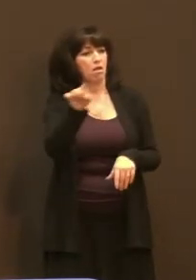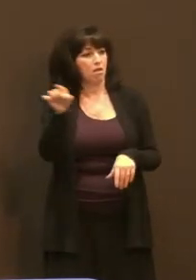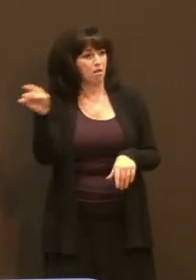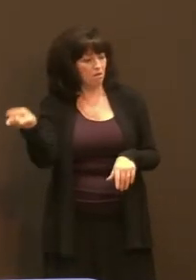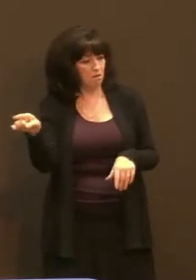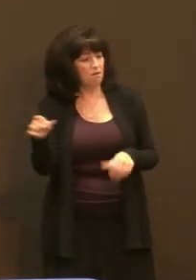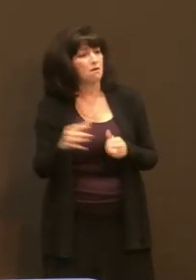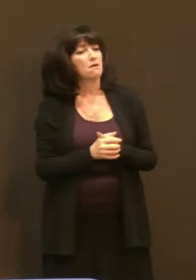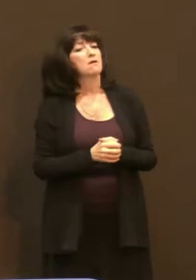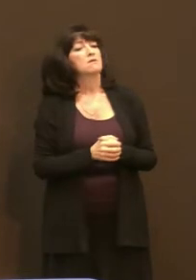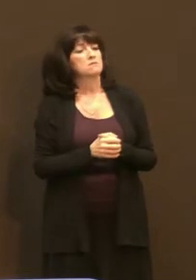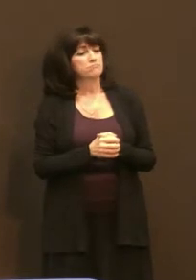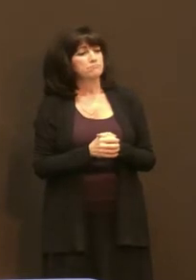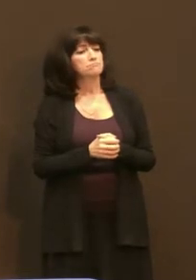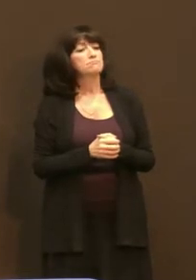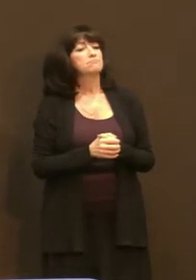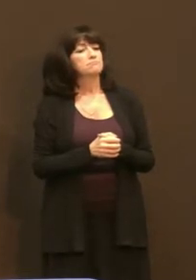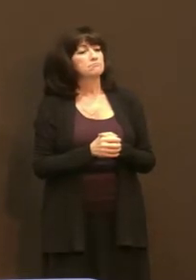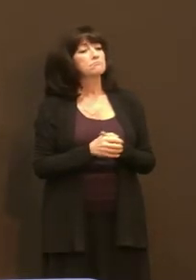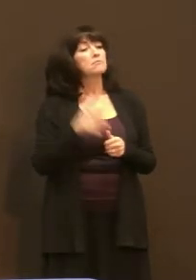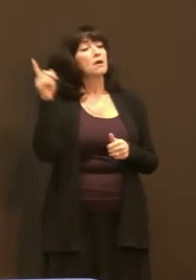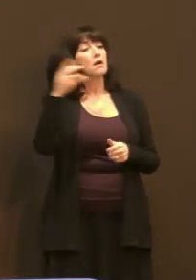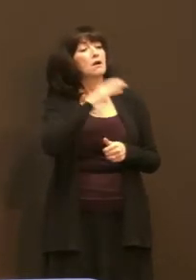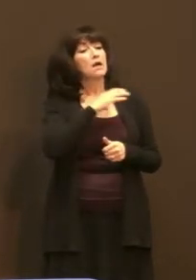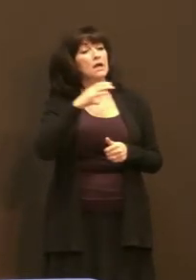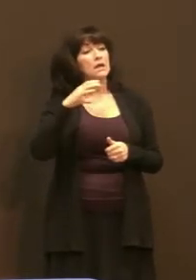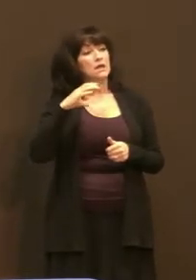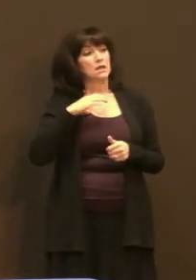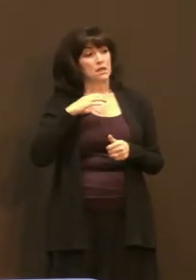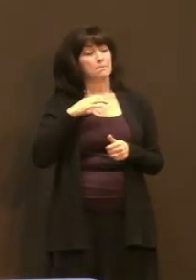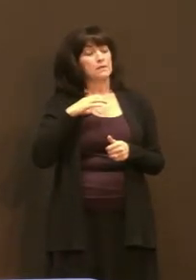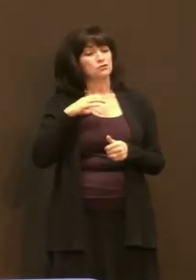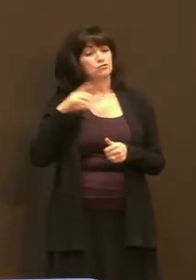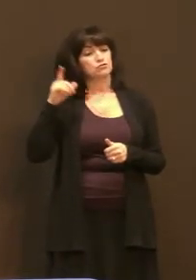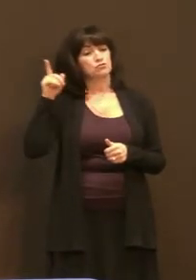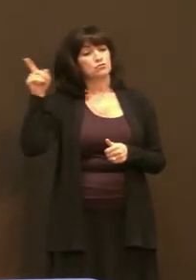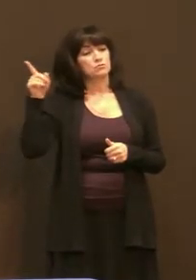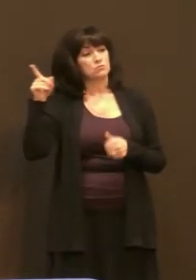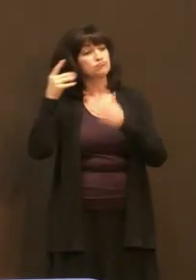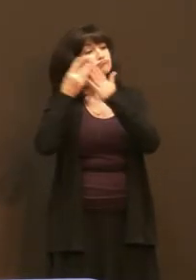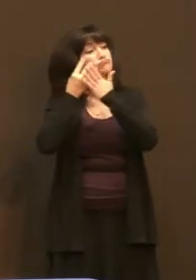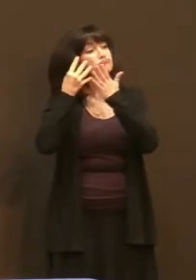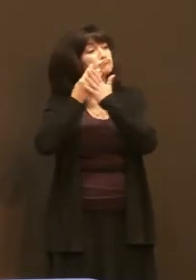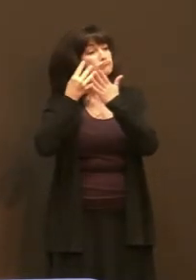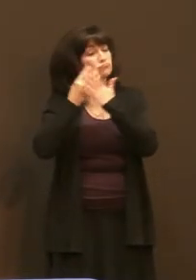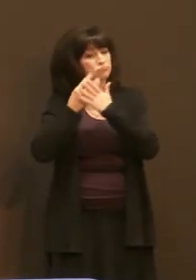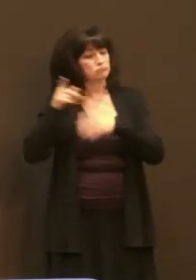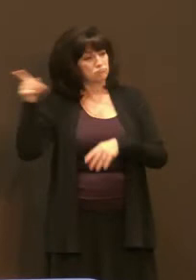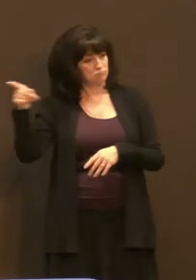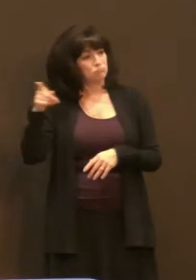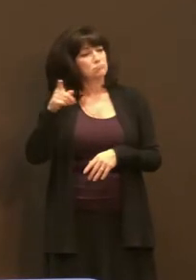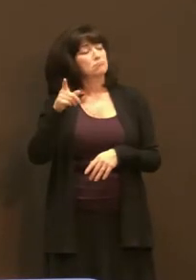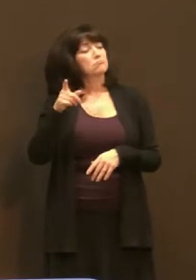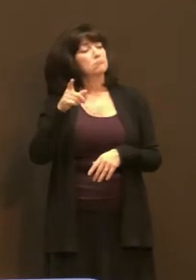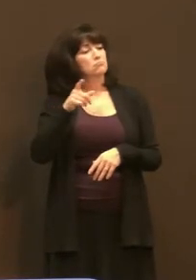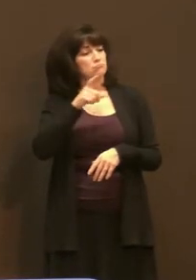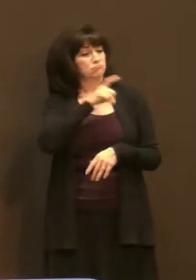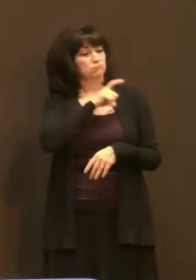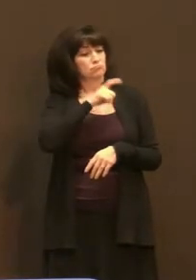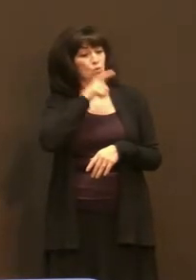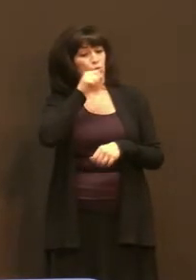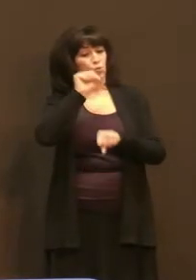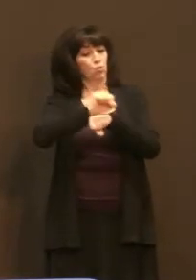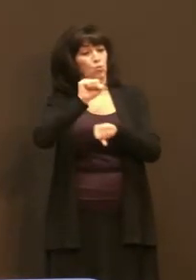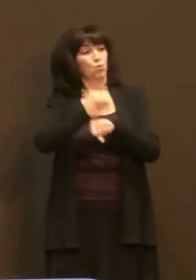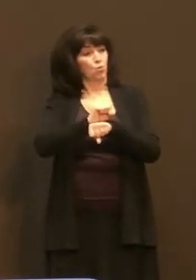And Commissioner DeMatteis has done a really good job, and her correctional officers have really been on board in terms of getting